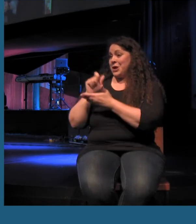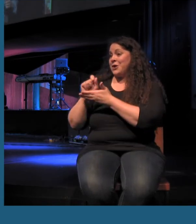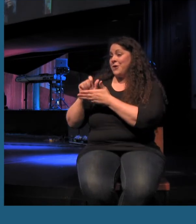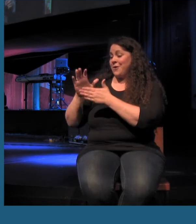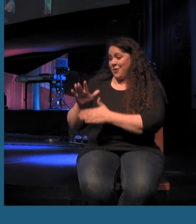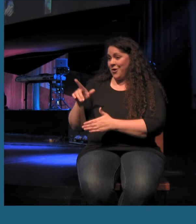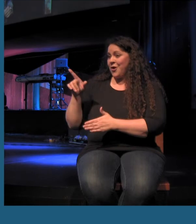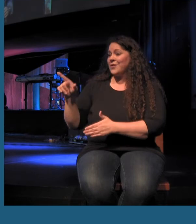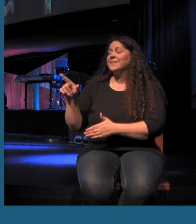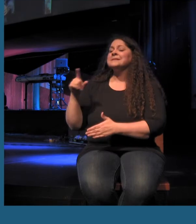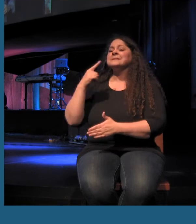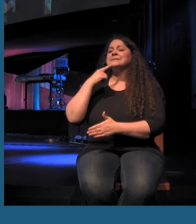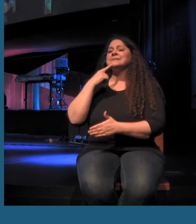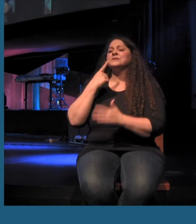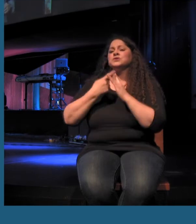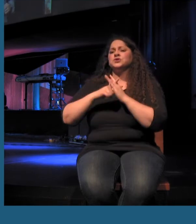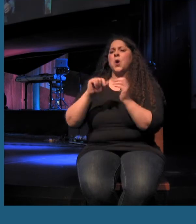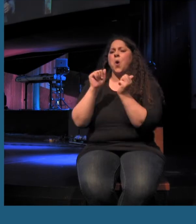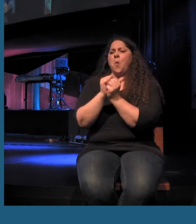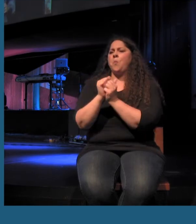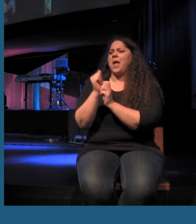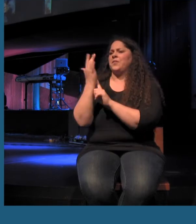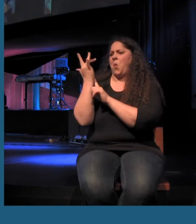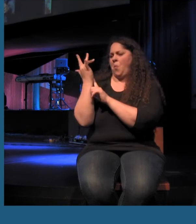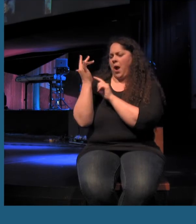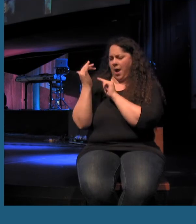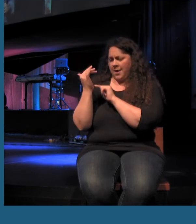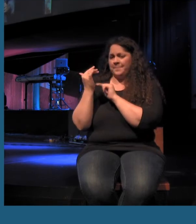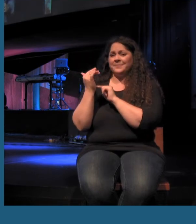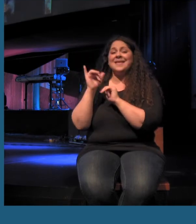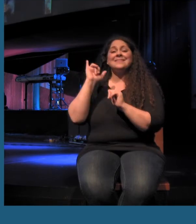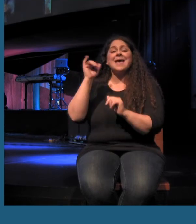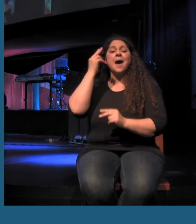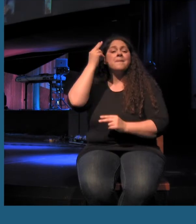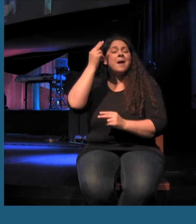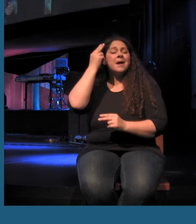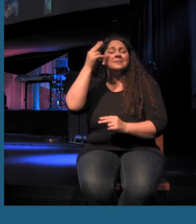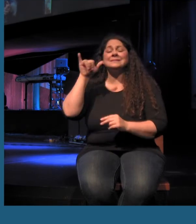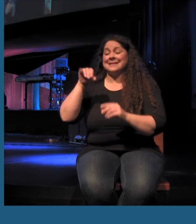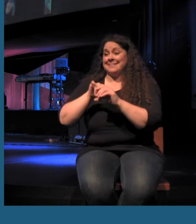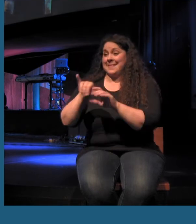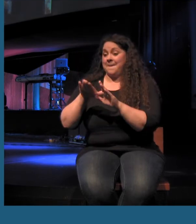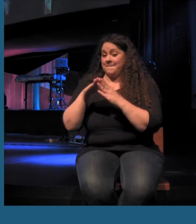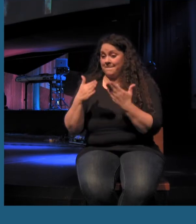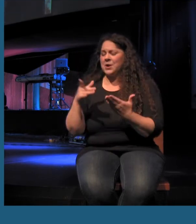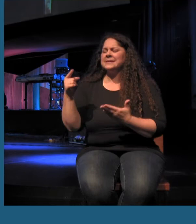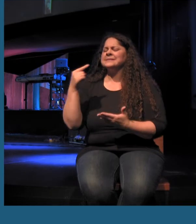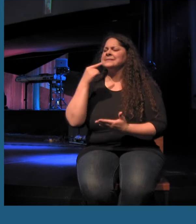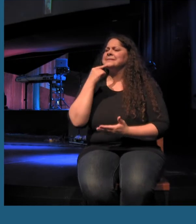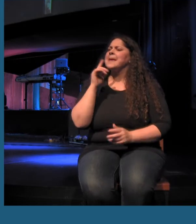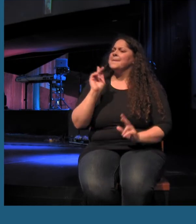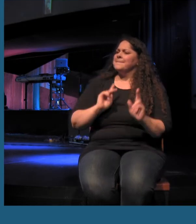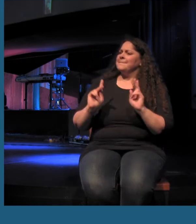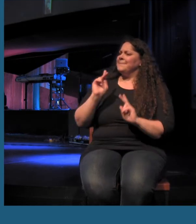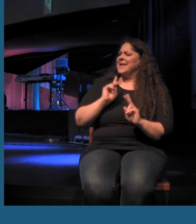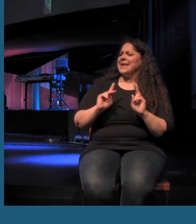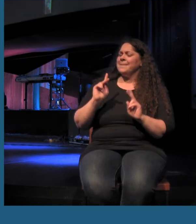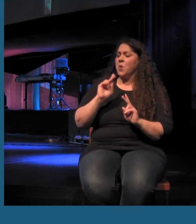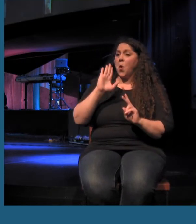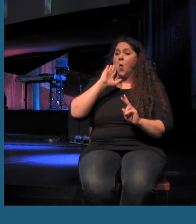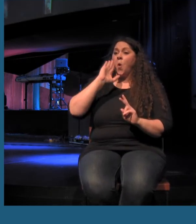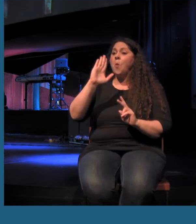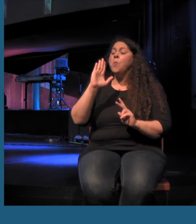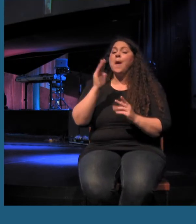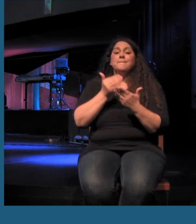Start with Why. And the hypothesis in that book is really that he said people truly won't buy into